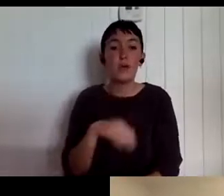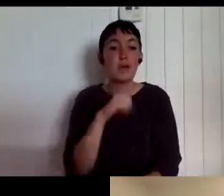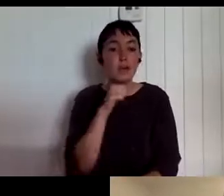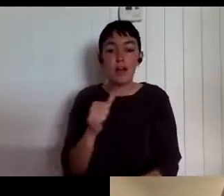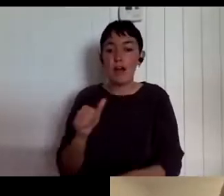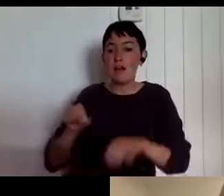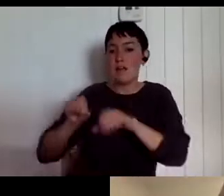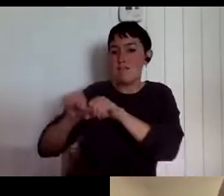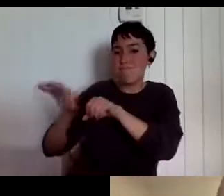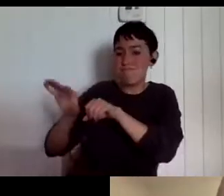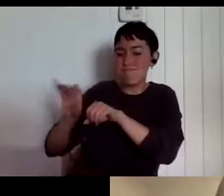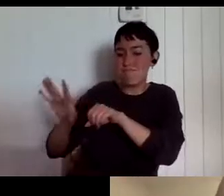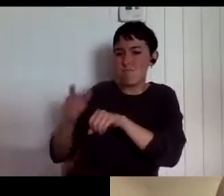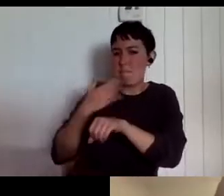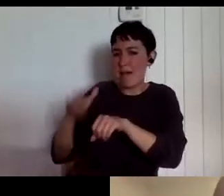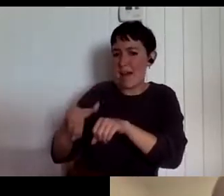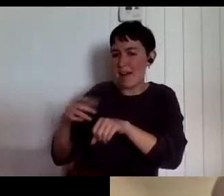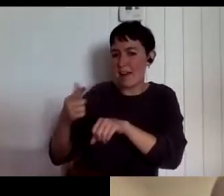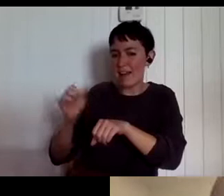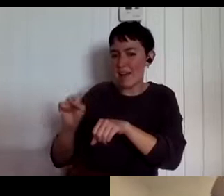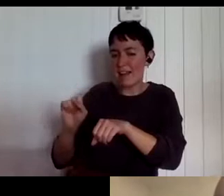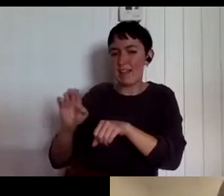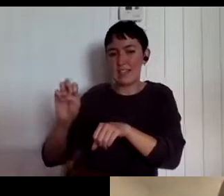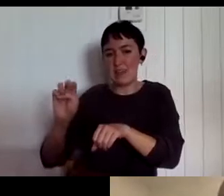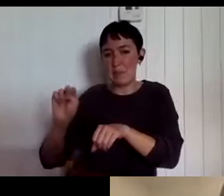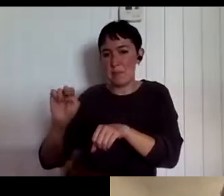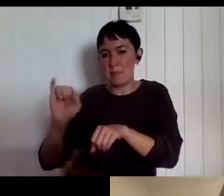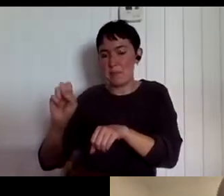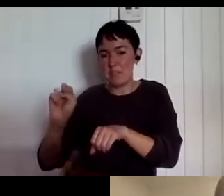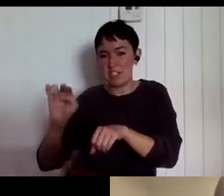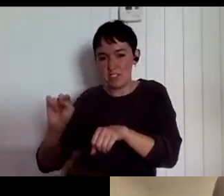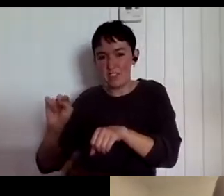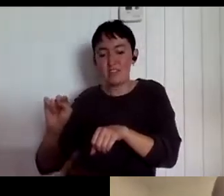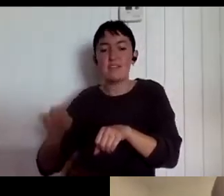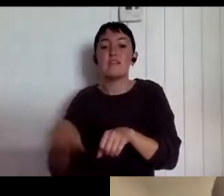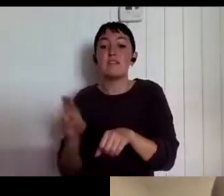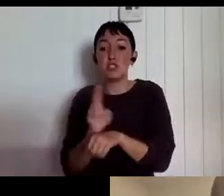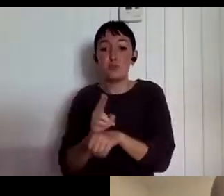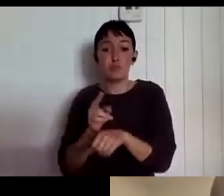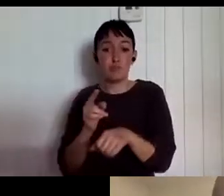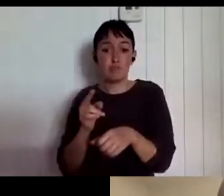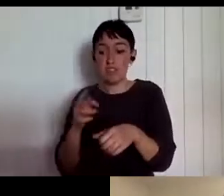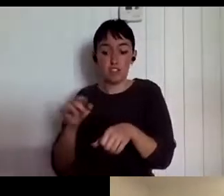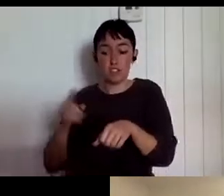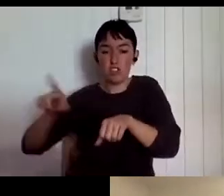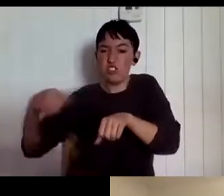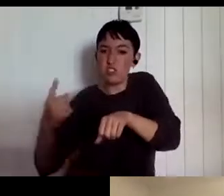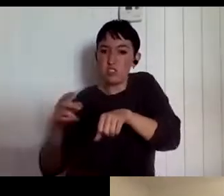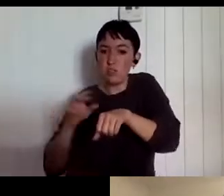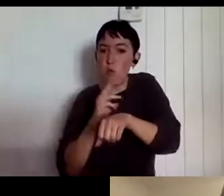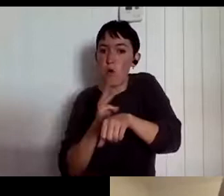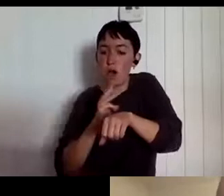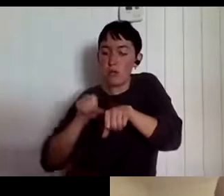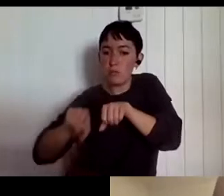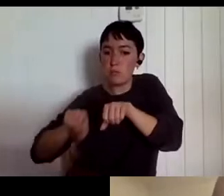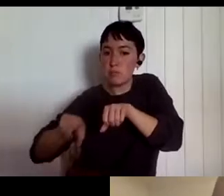That would be, instead of coming out of your car as, you know, gas coming out of your car, you got hydrogen or water coming out of your car. And the difference